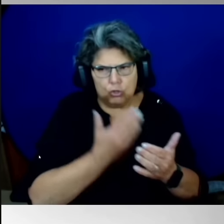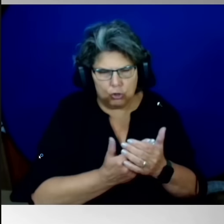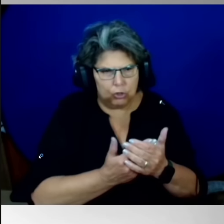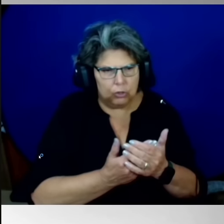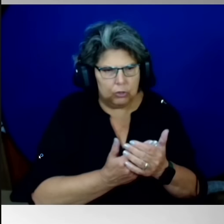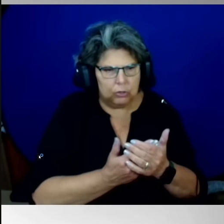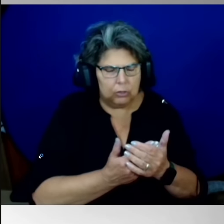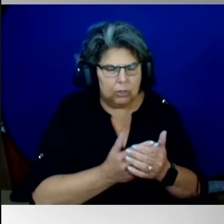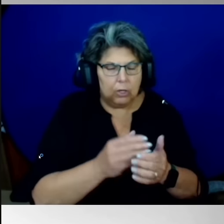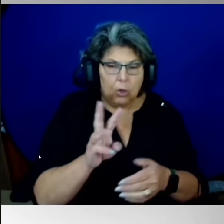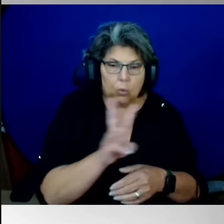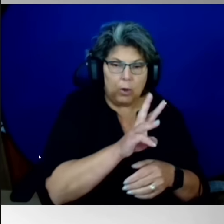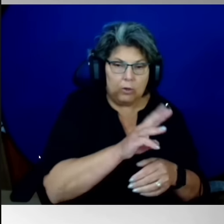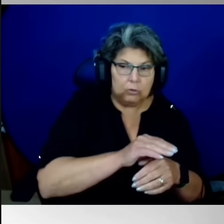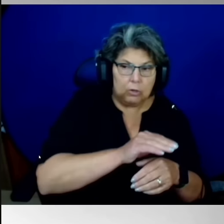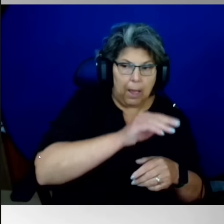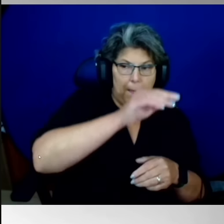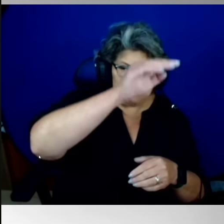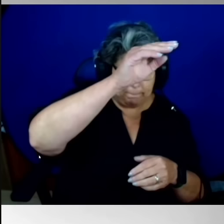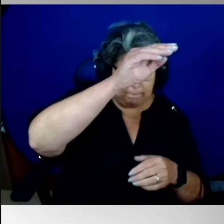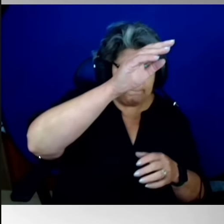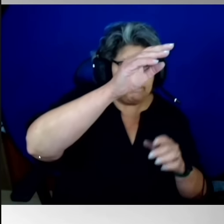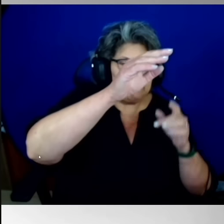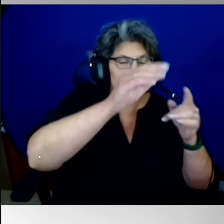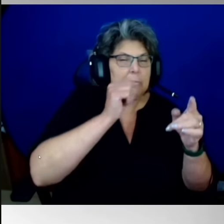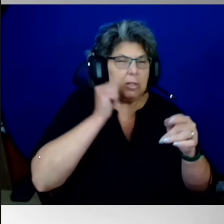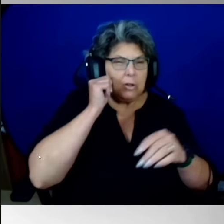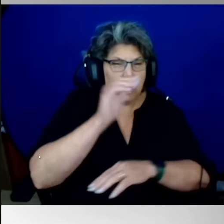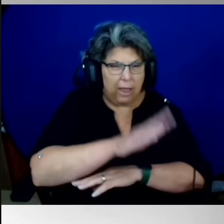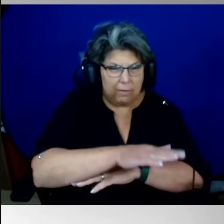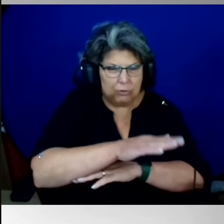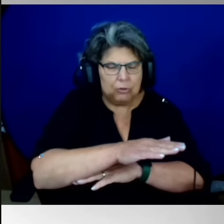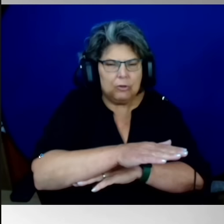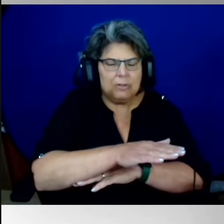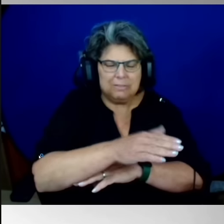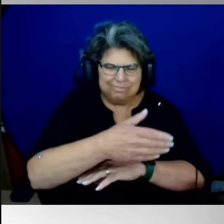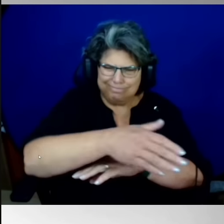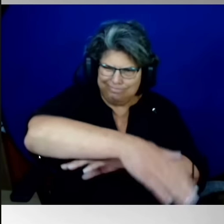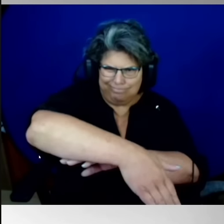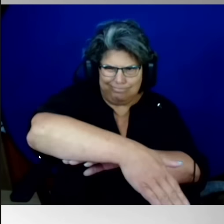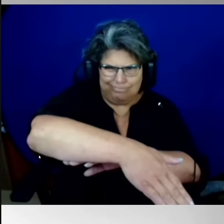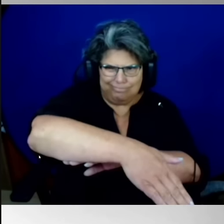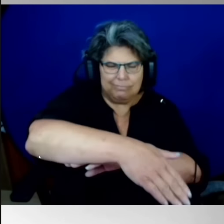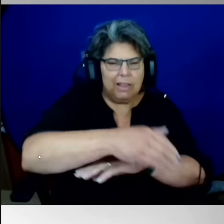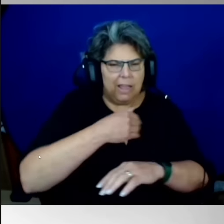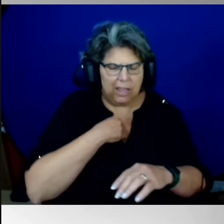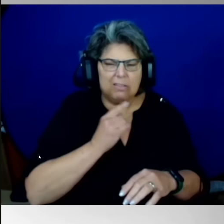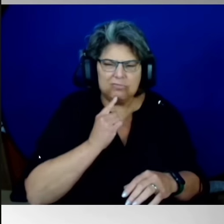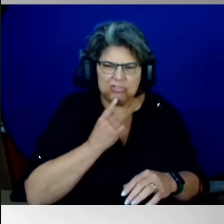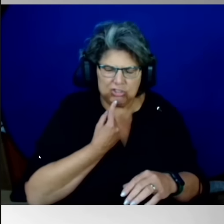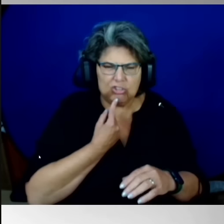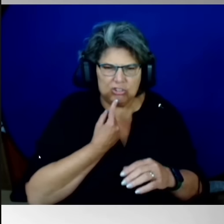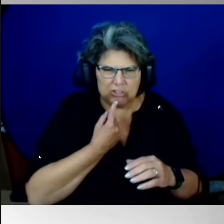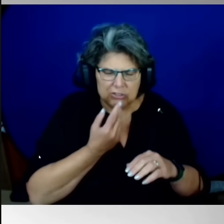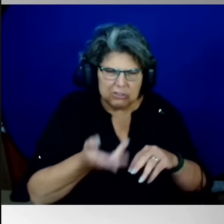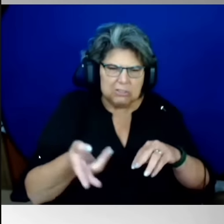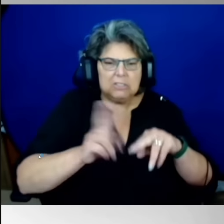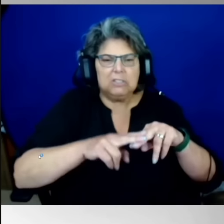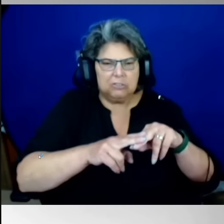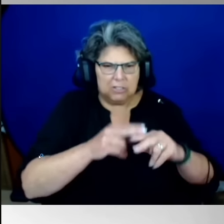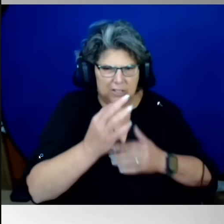the western part of the fire, yesterday afternoon, we ended up having, late in the afternoon, a significant increase in our fire activity throughout the